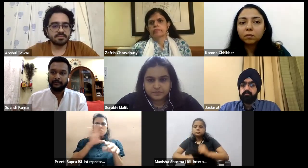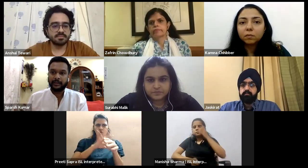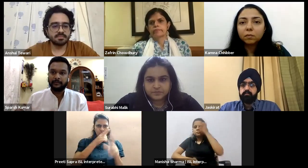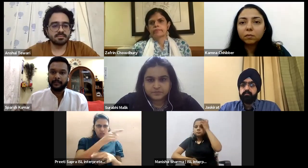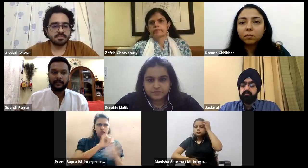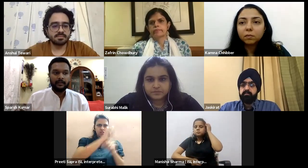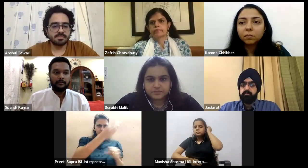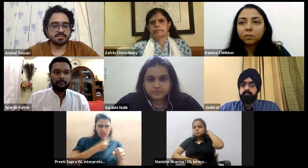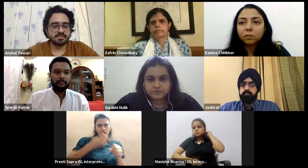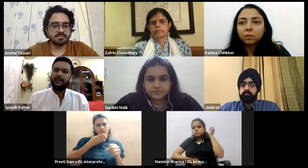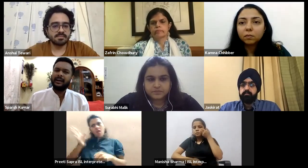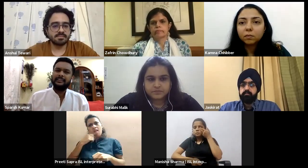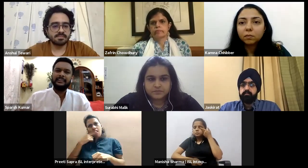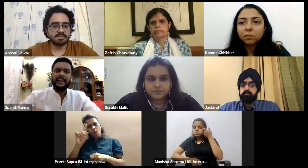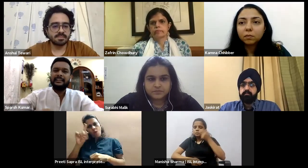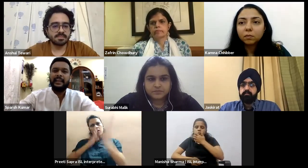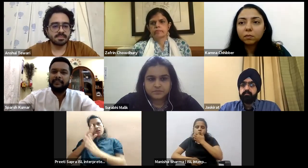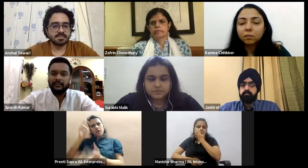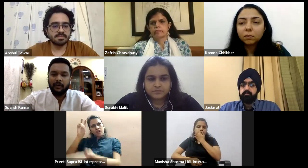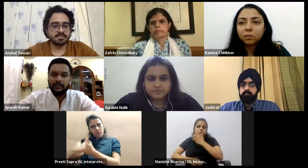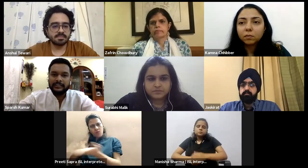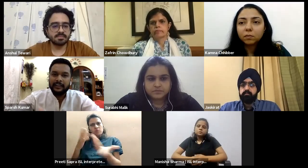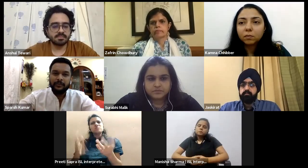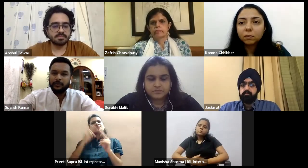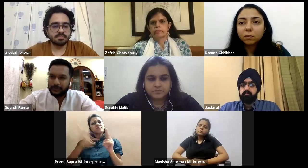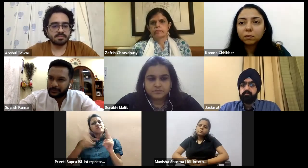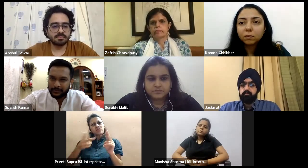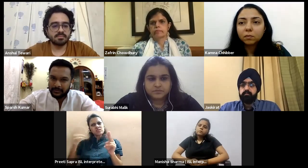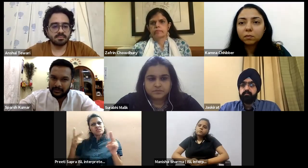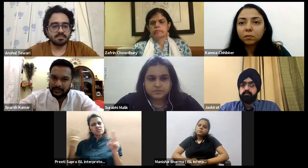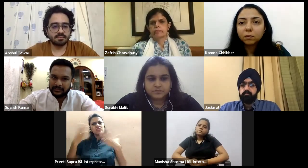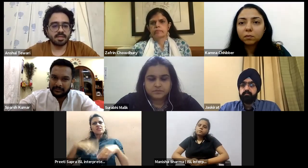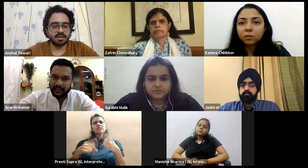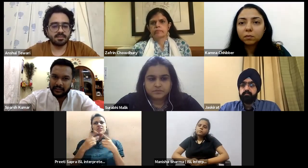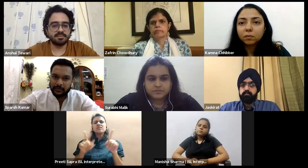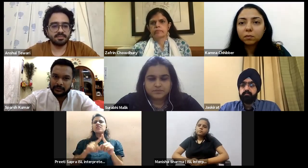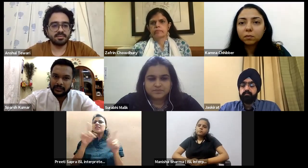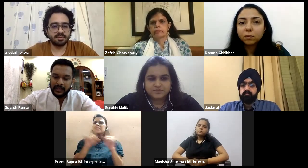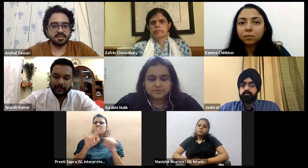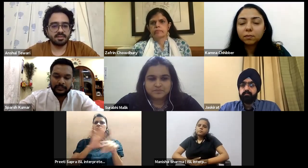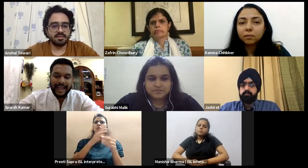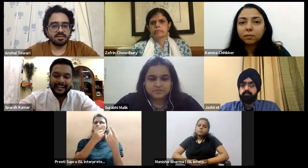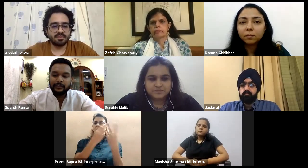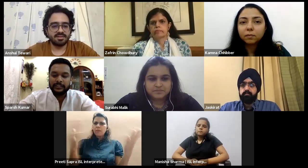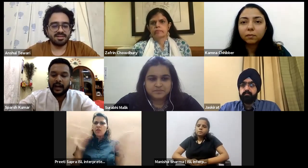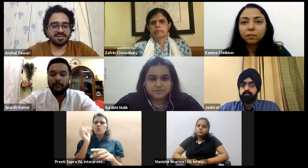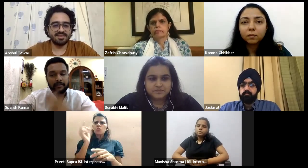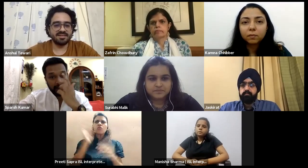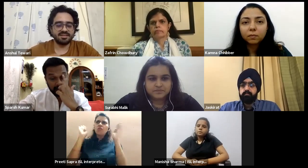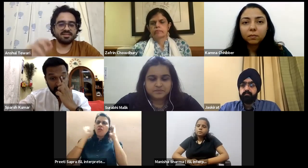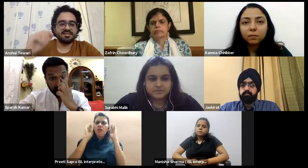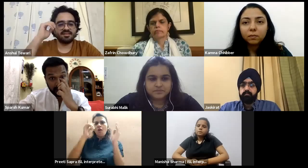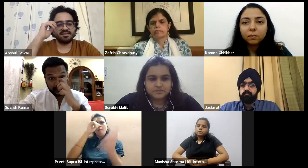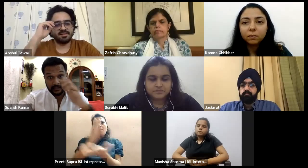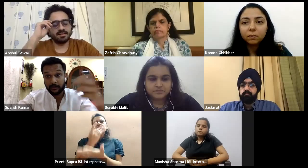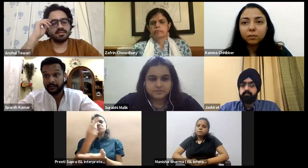started creeping in. Other than that, I think every doctor is kind of used to this fake news. It was saddening to see how my